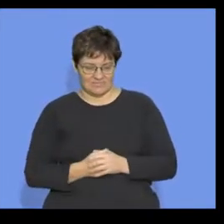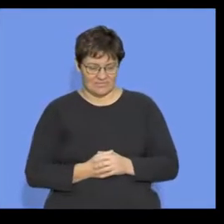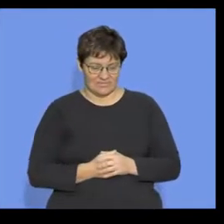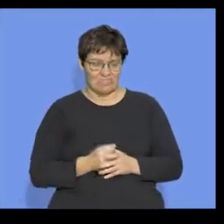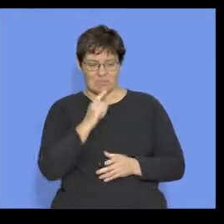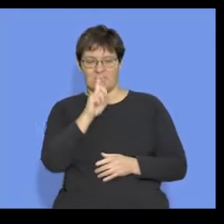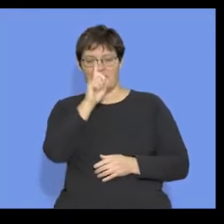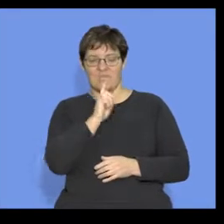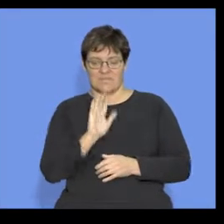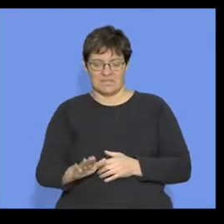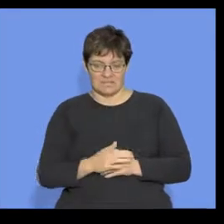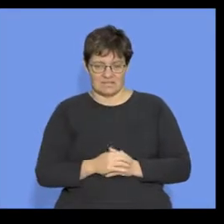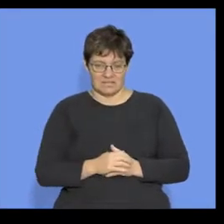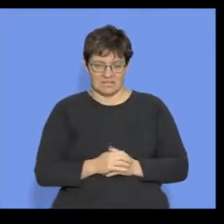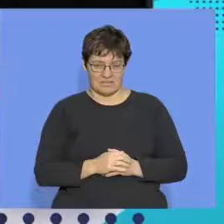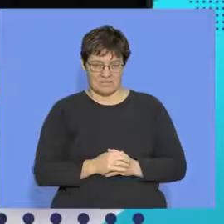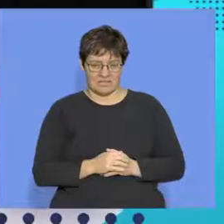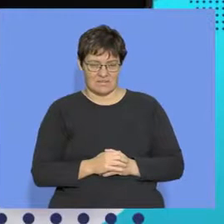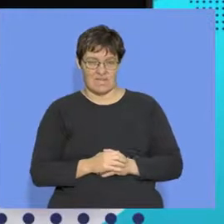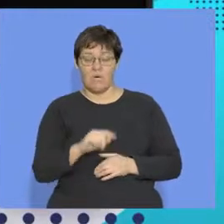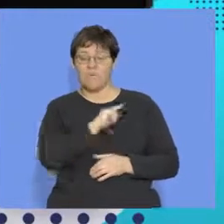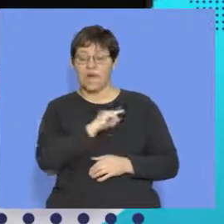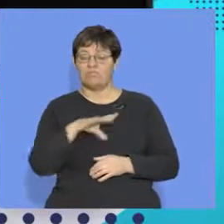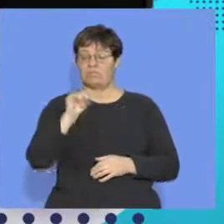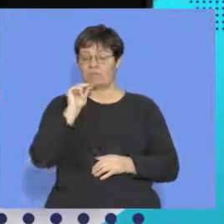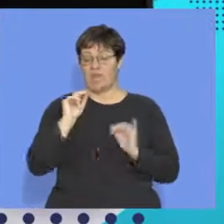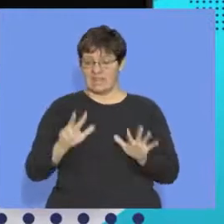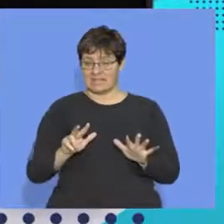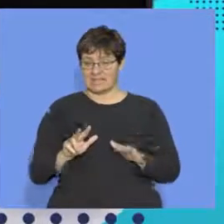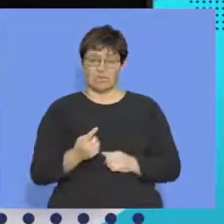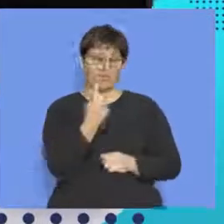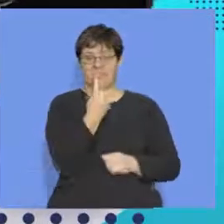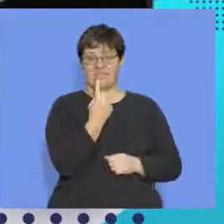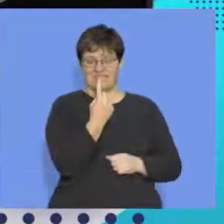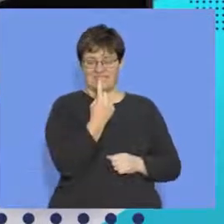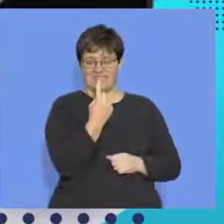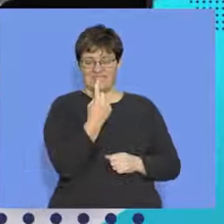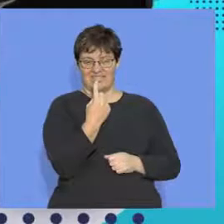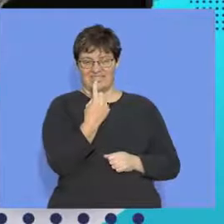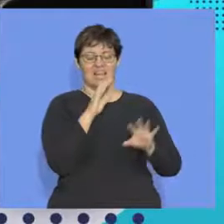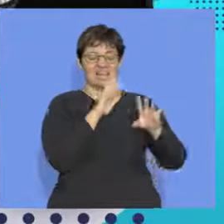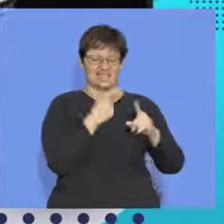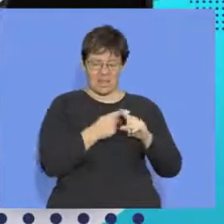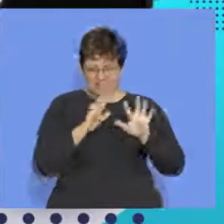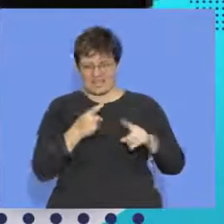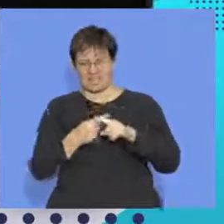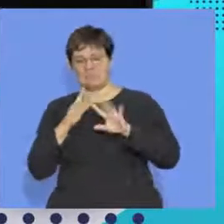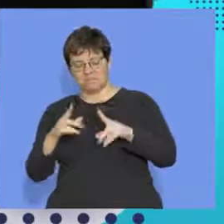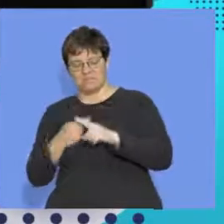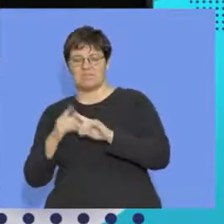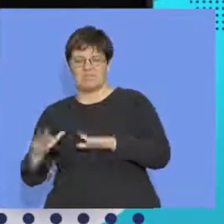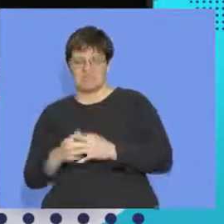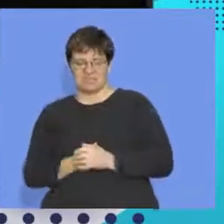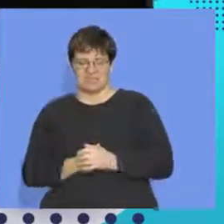10,000. Are we together? Are we together? Because if you choose 8, it's only 1 8. Are we together? Then times 10 times 10 times